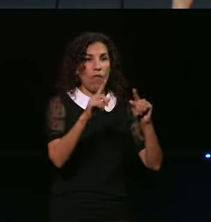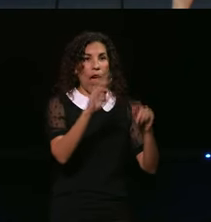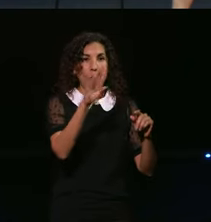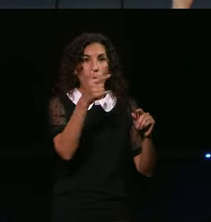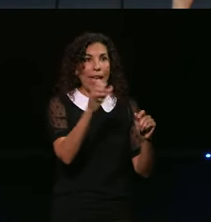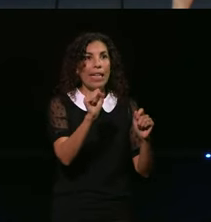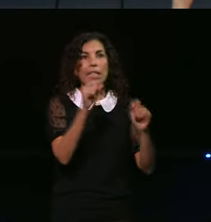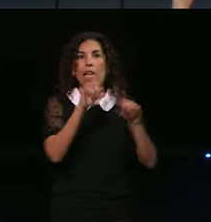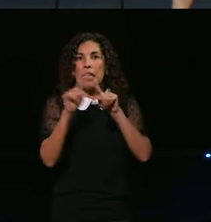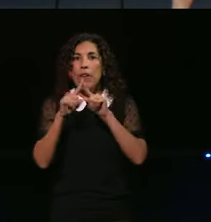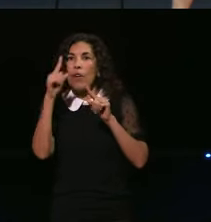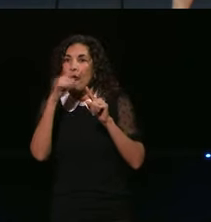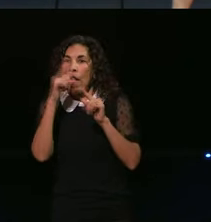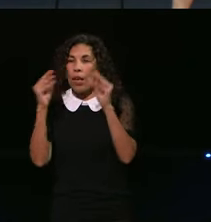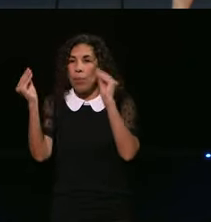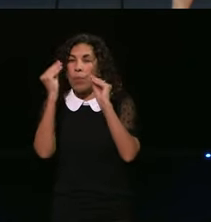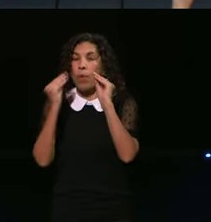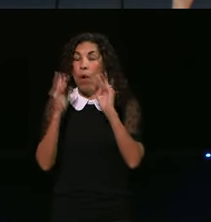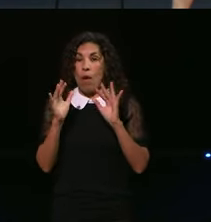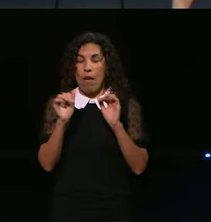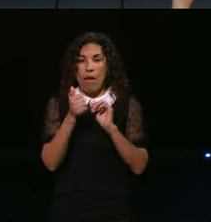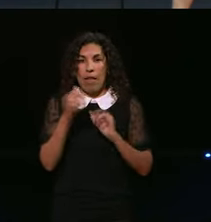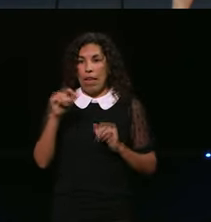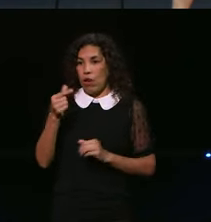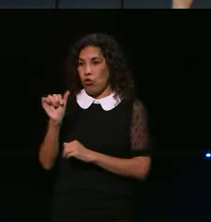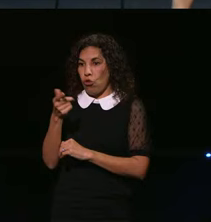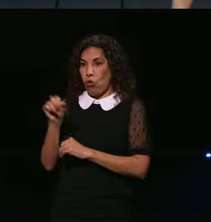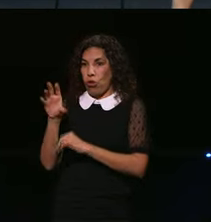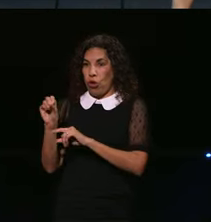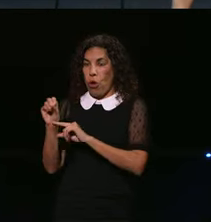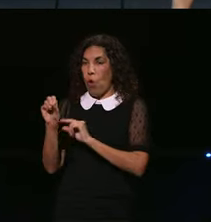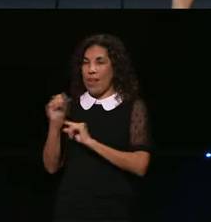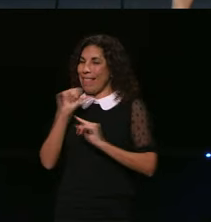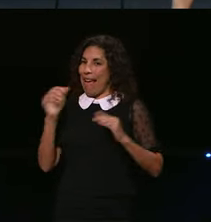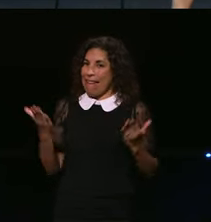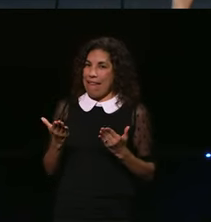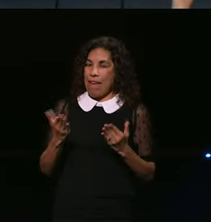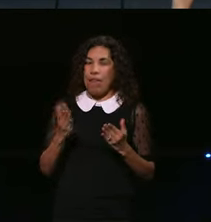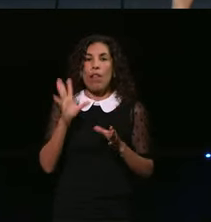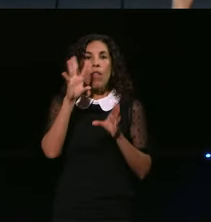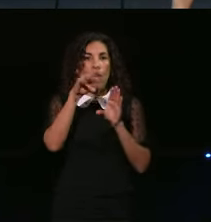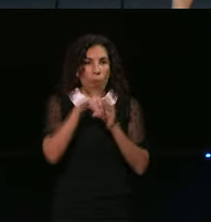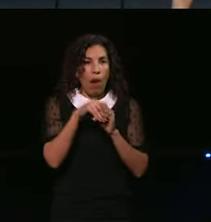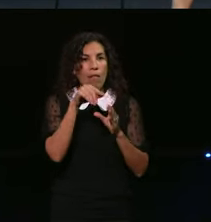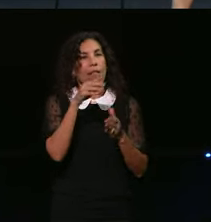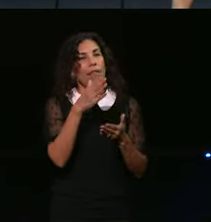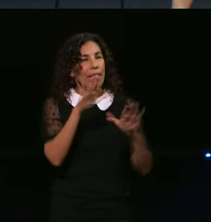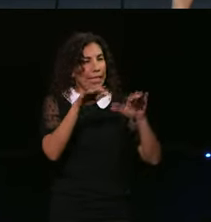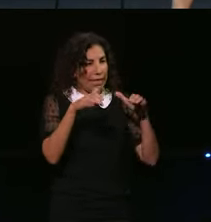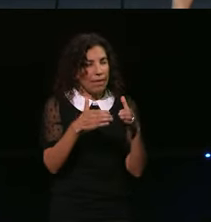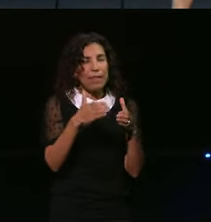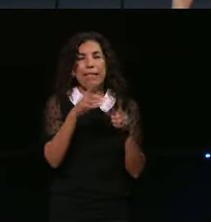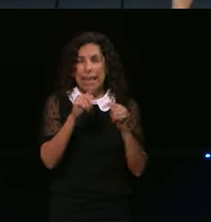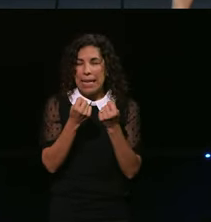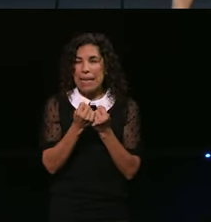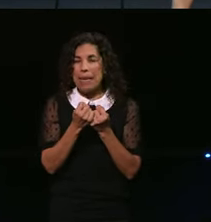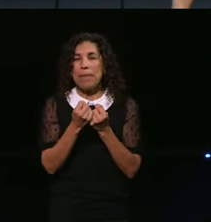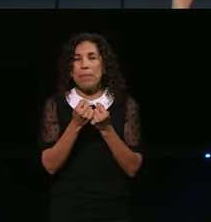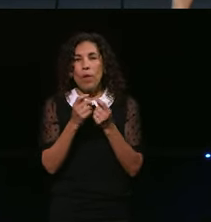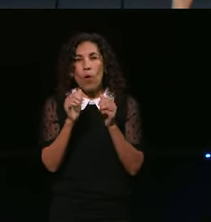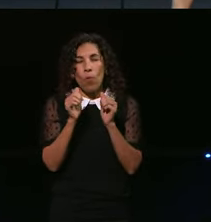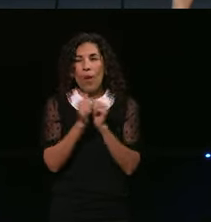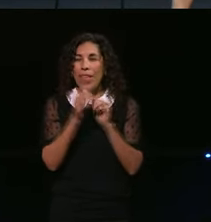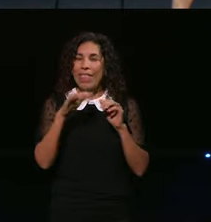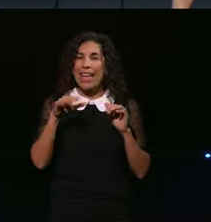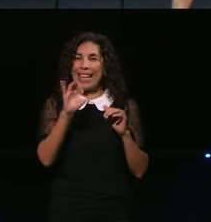and the prosthetics that they used. And Kay Giorgio is not here. She's also part of the hair team, and she did the rest of the cast